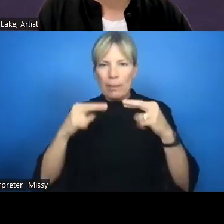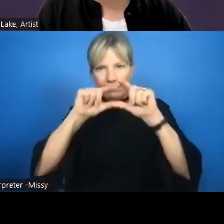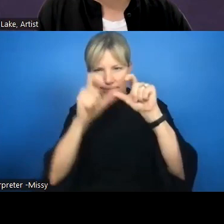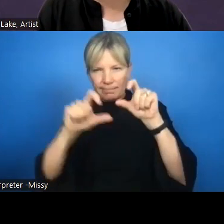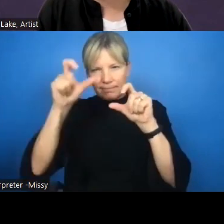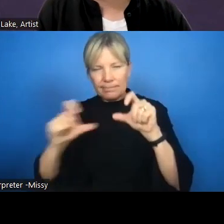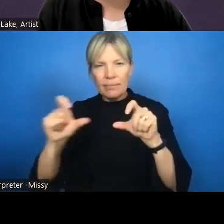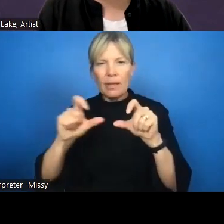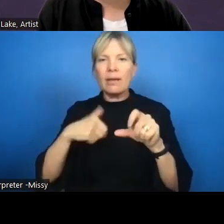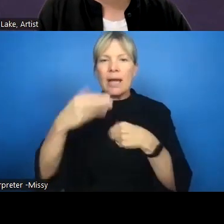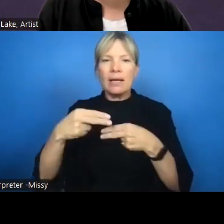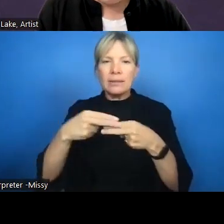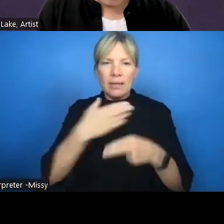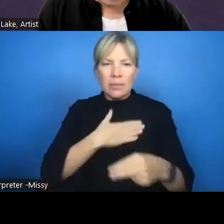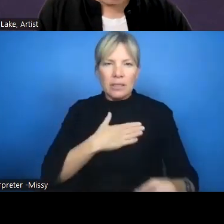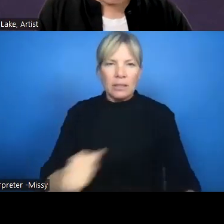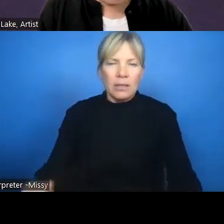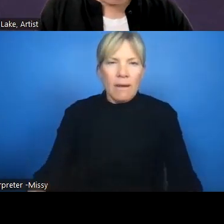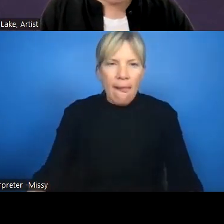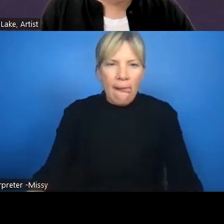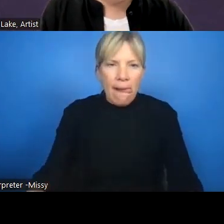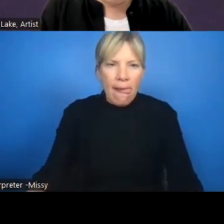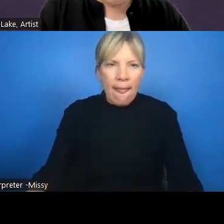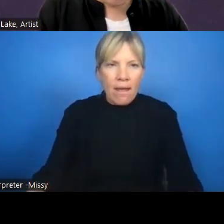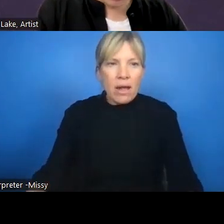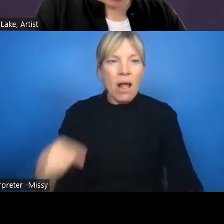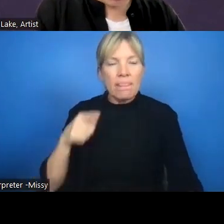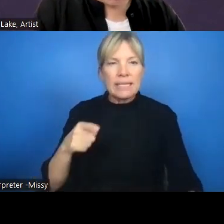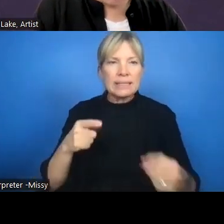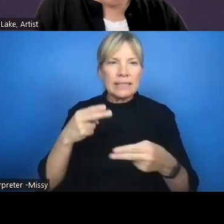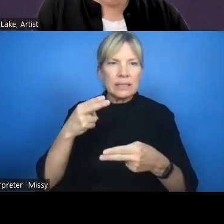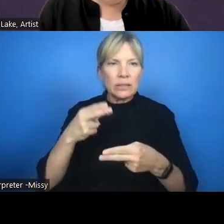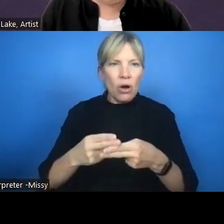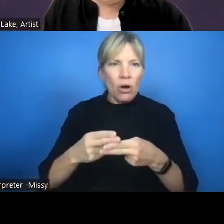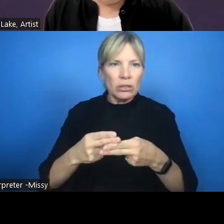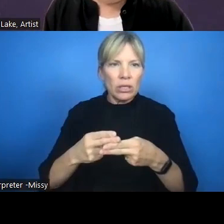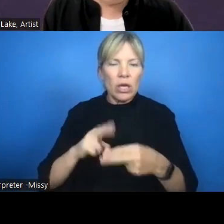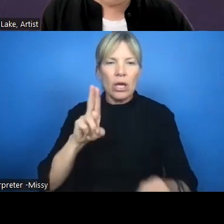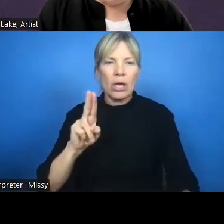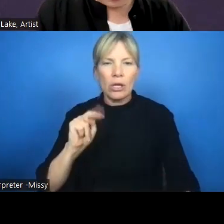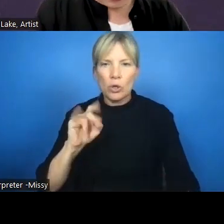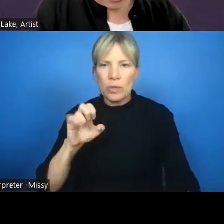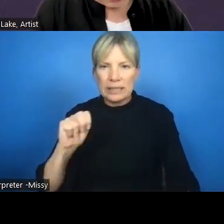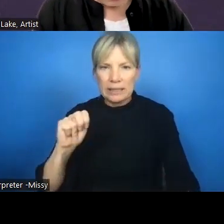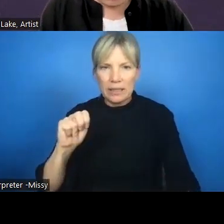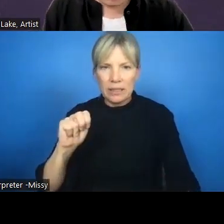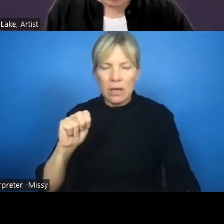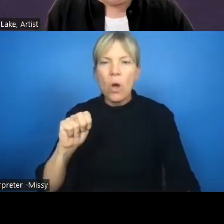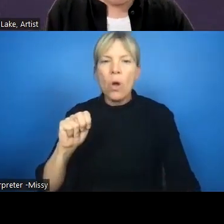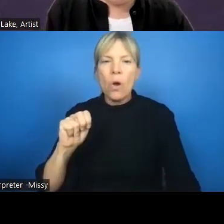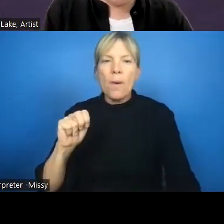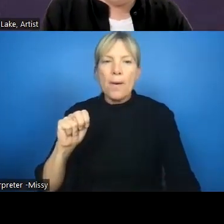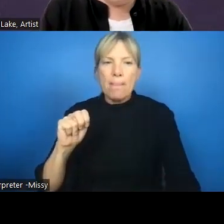Next slide, please. So this piece is called Unison Causality. So